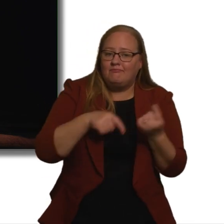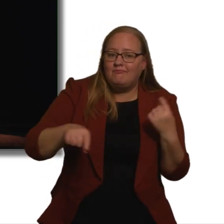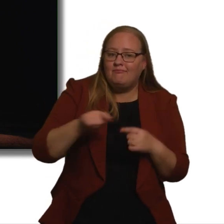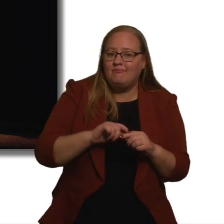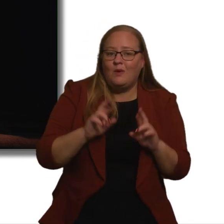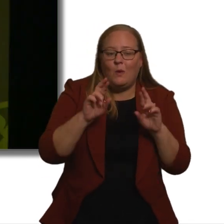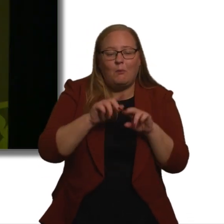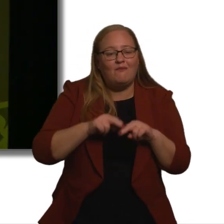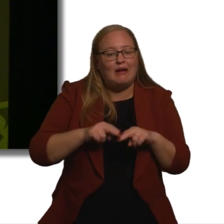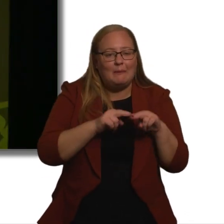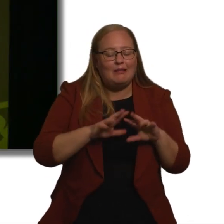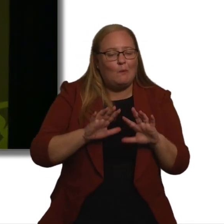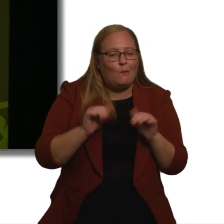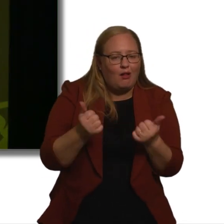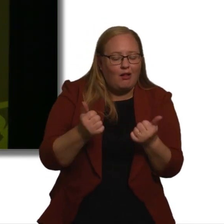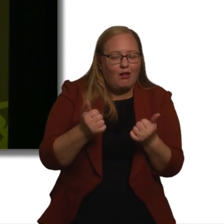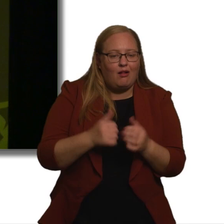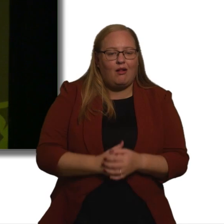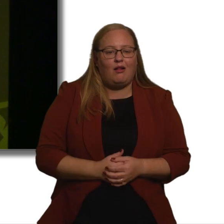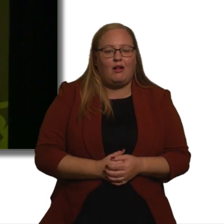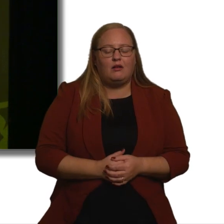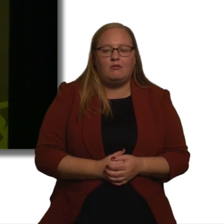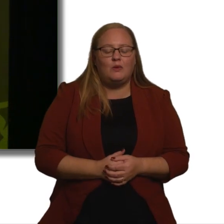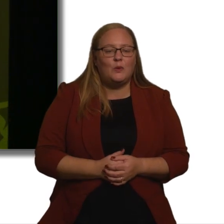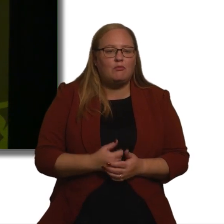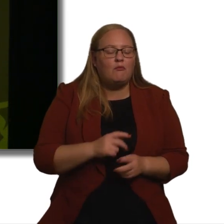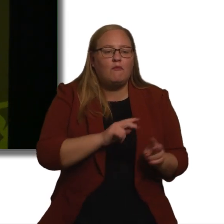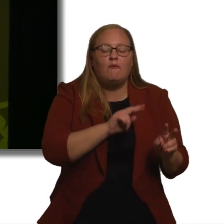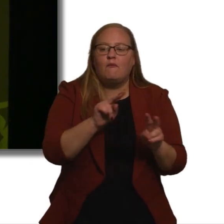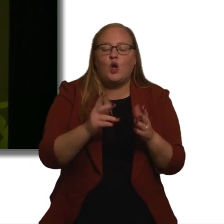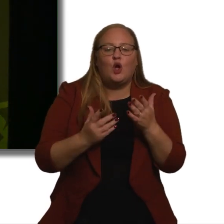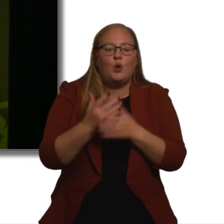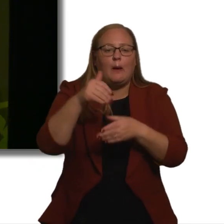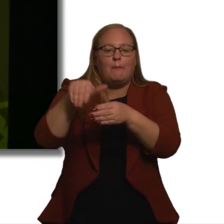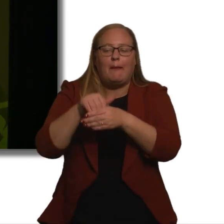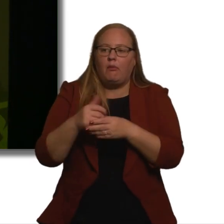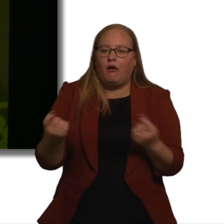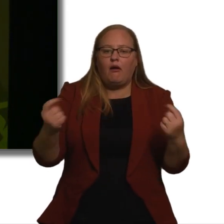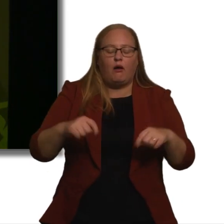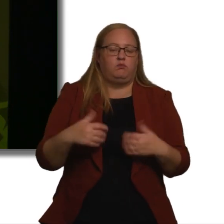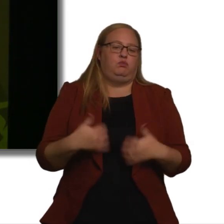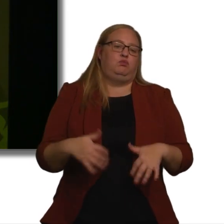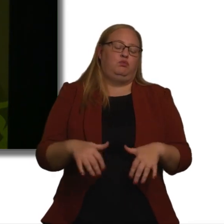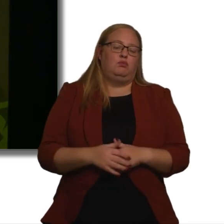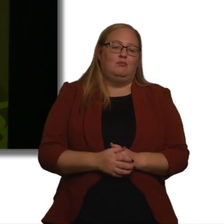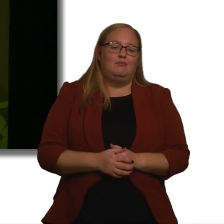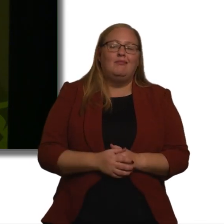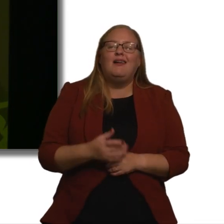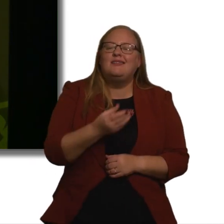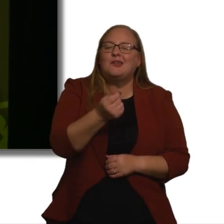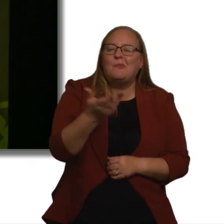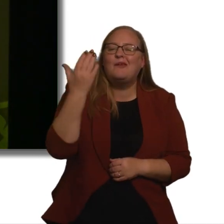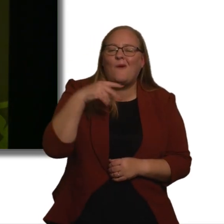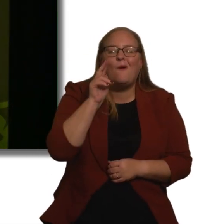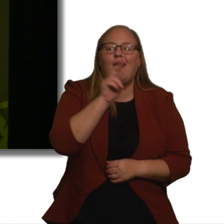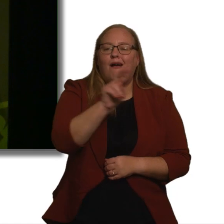It's wonderful to see so many new members in the room this evening, as well as familiar faces of some of our